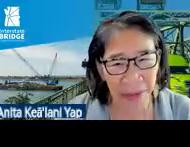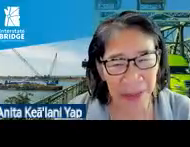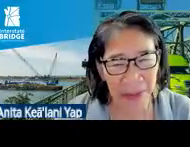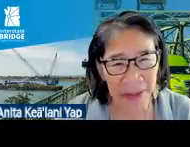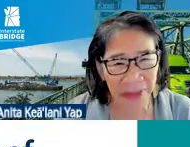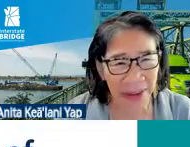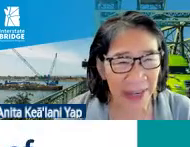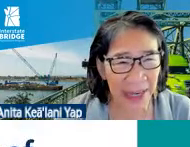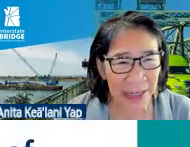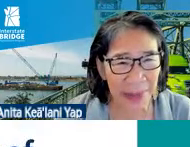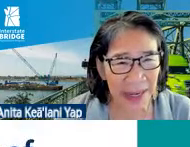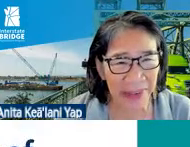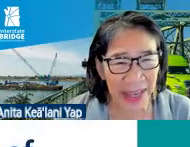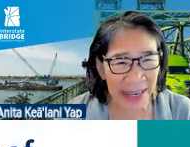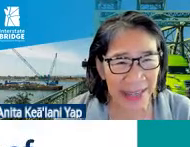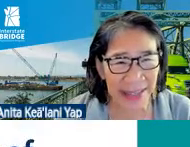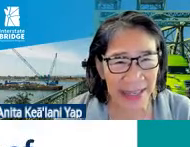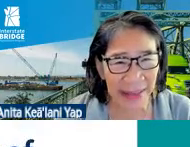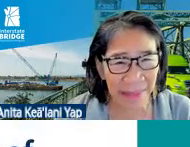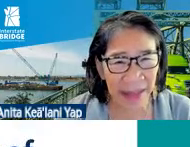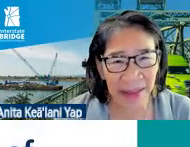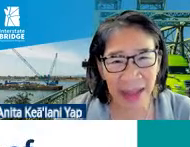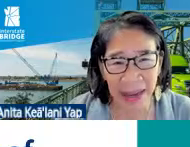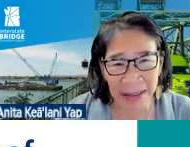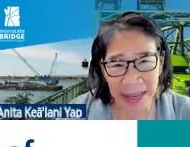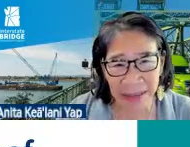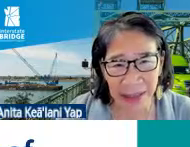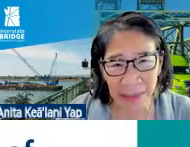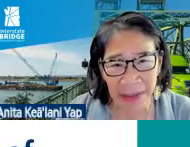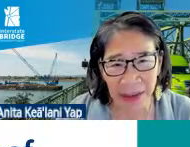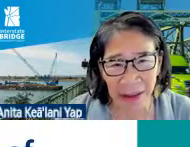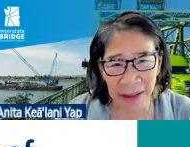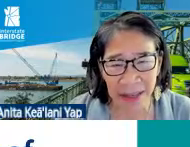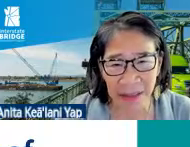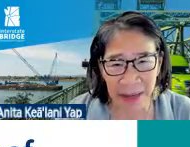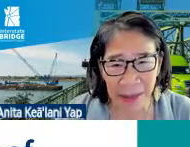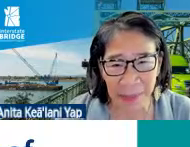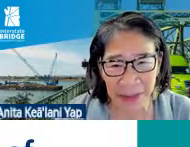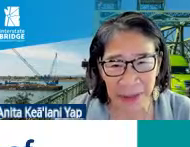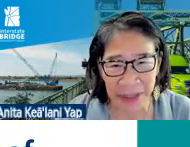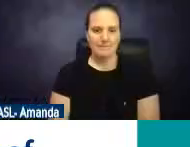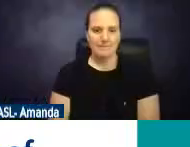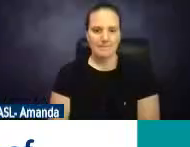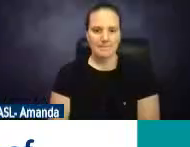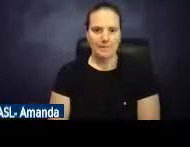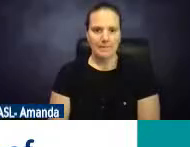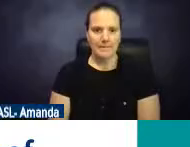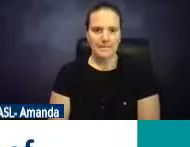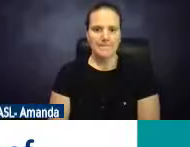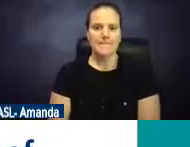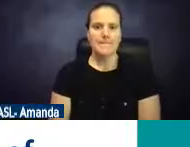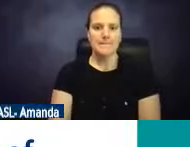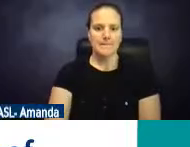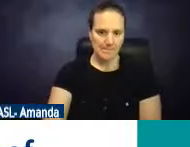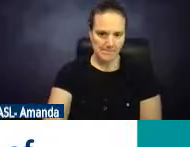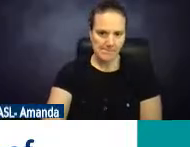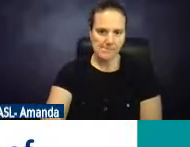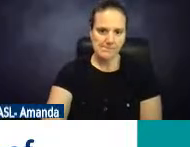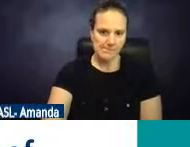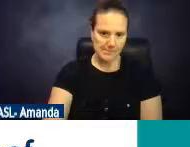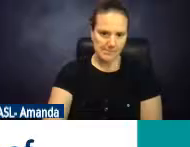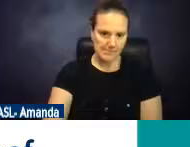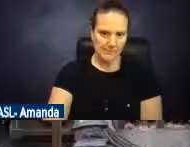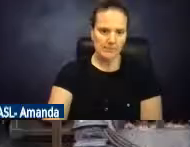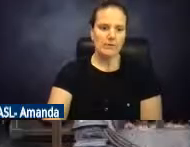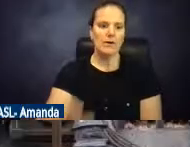about 2025 engagement, and we got Casey Lyles that'll talk about Architectural Elements Workshop. All right,